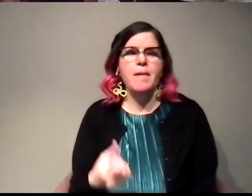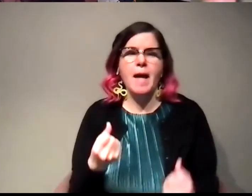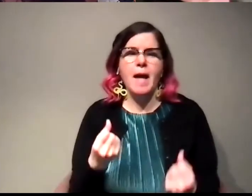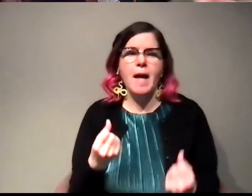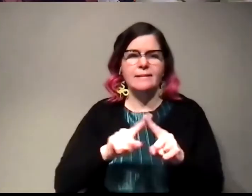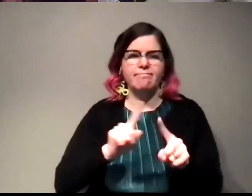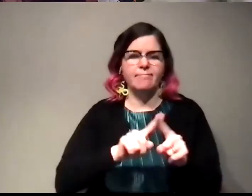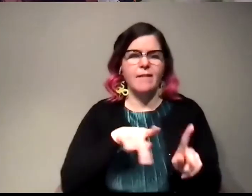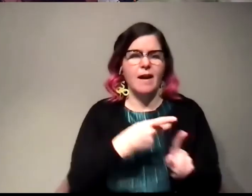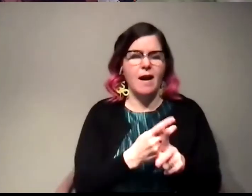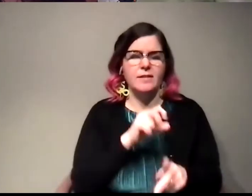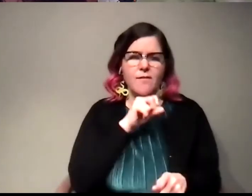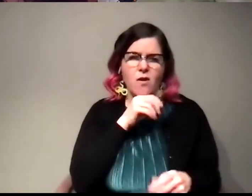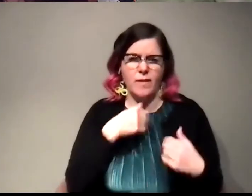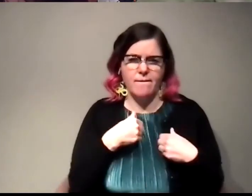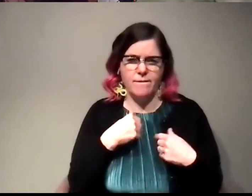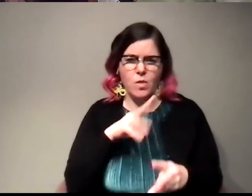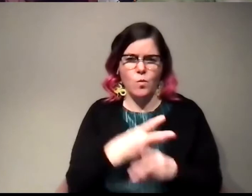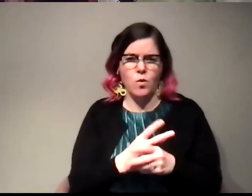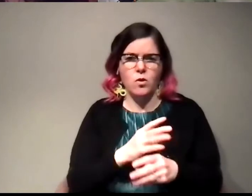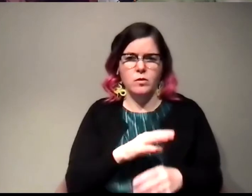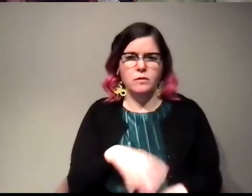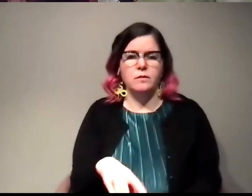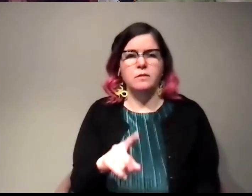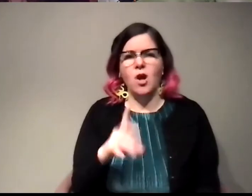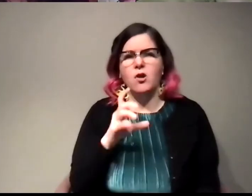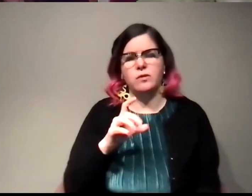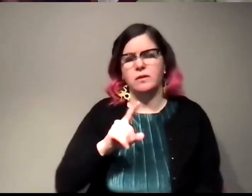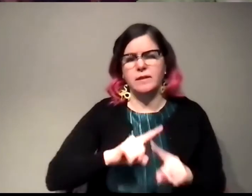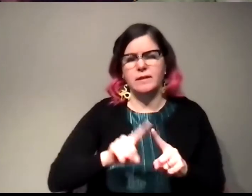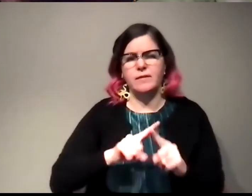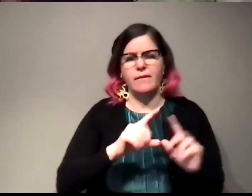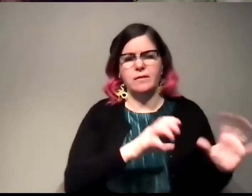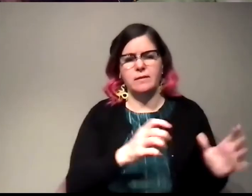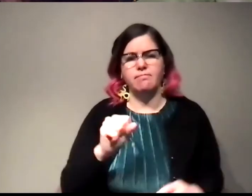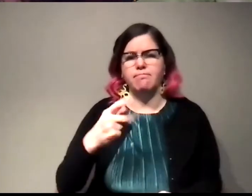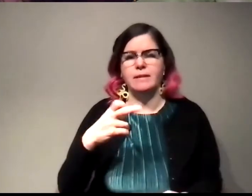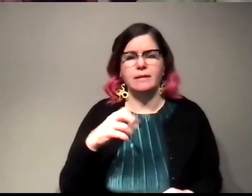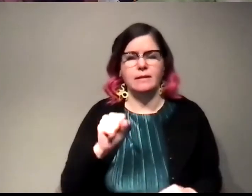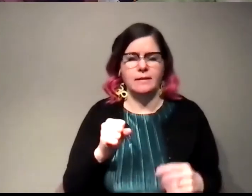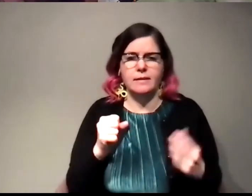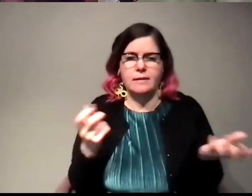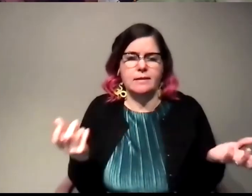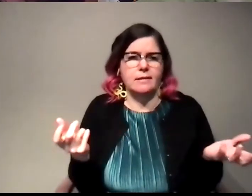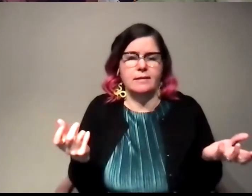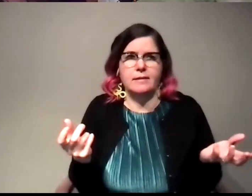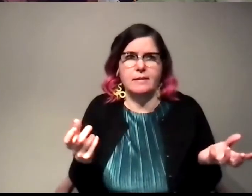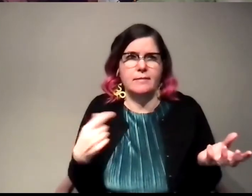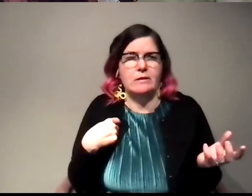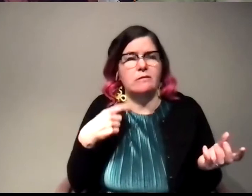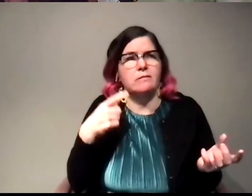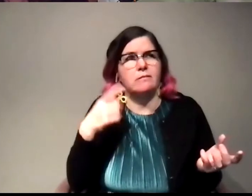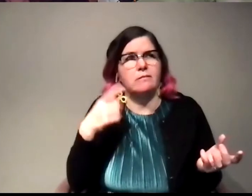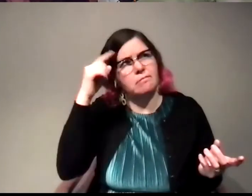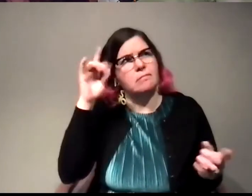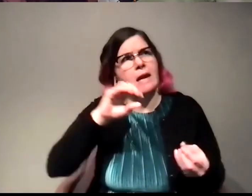frogs exist in the world? Hundreds of species. That's about as far as I can get off the top of my head. But there